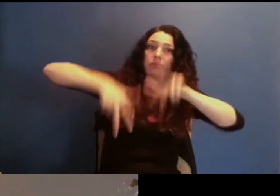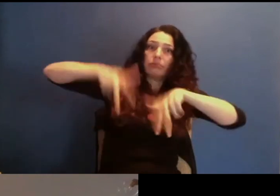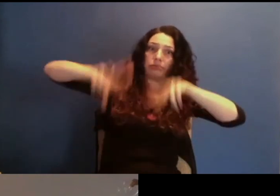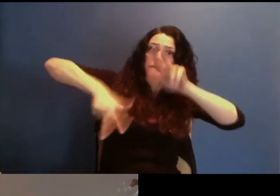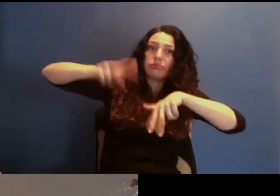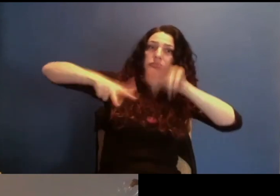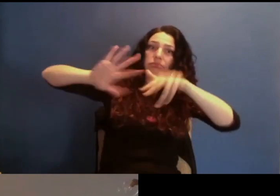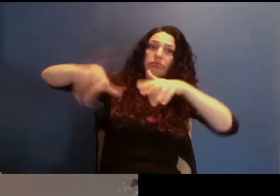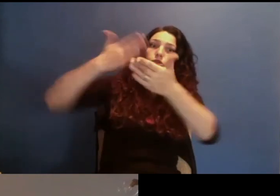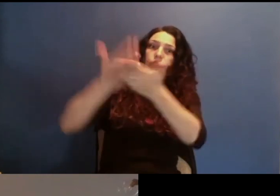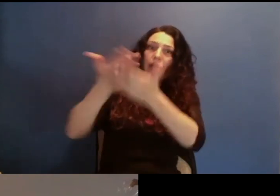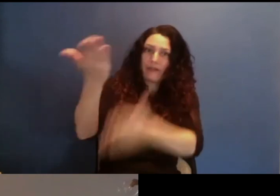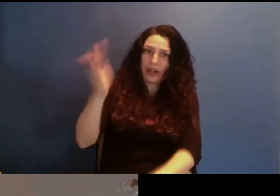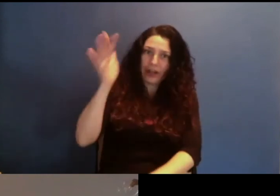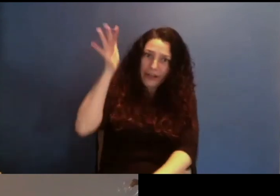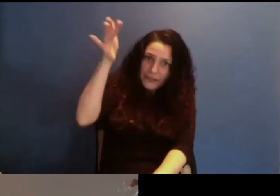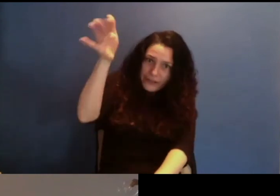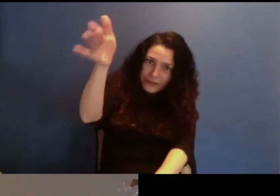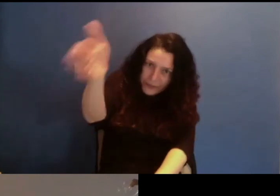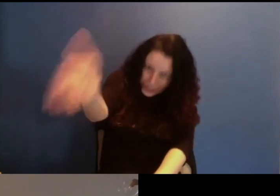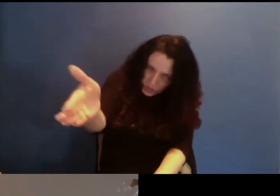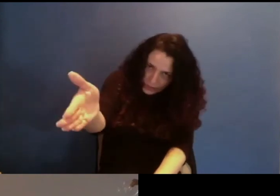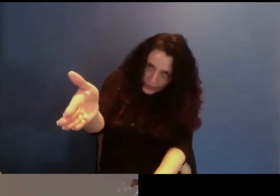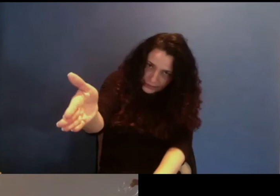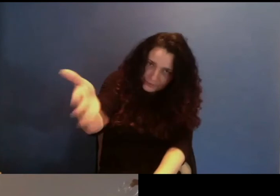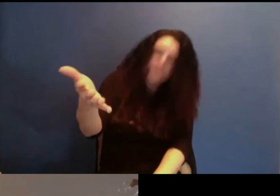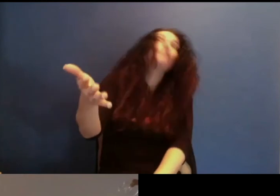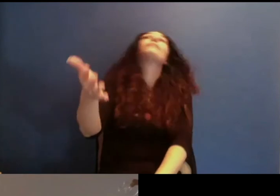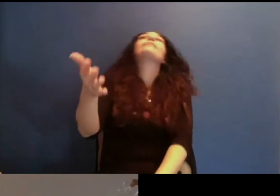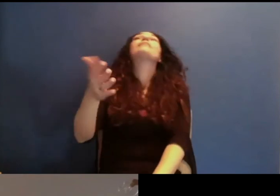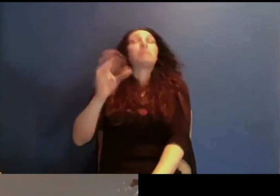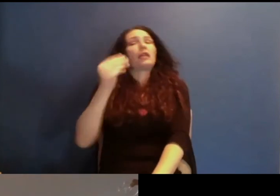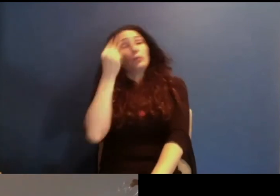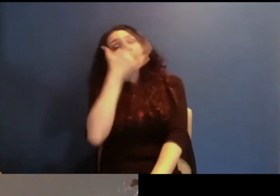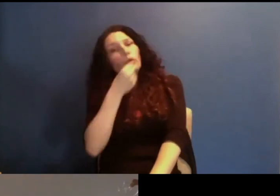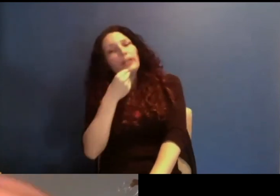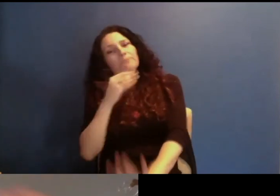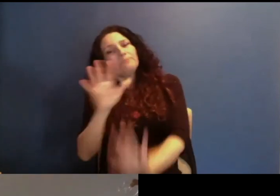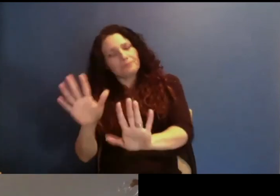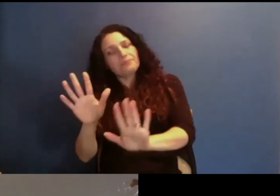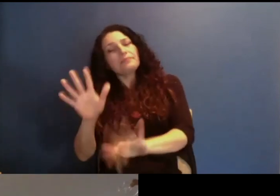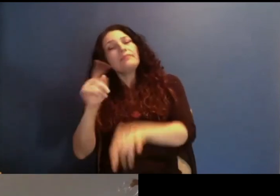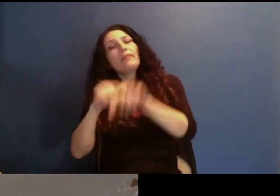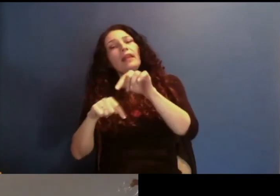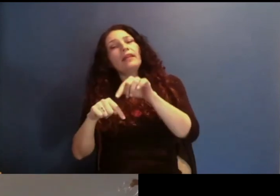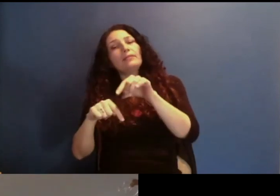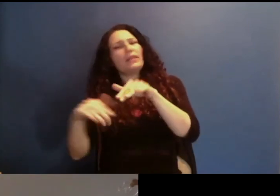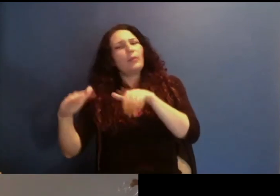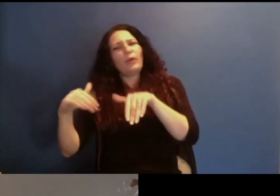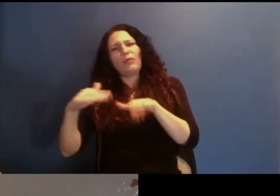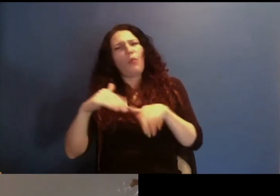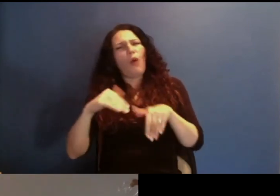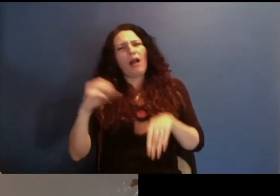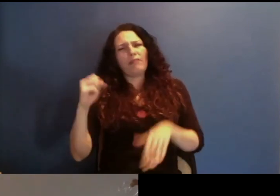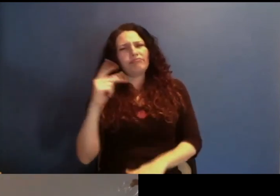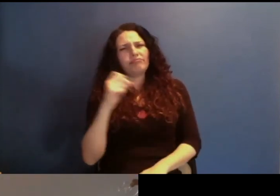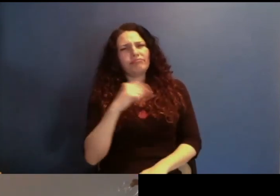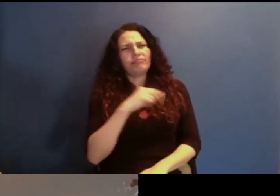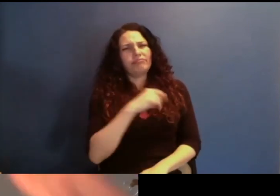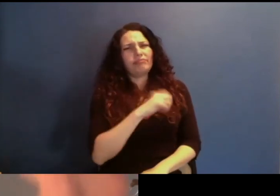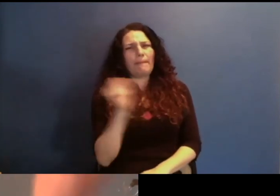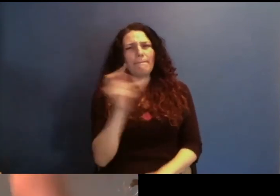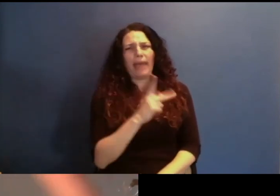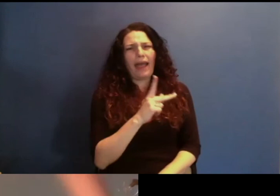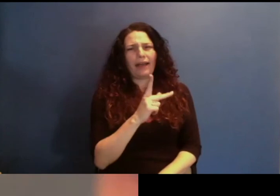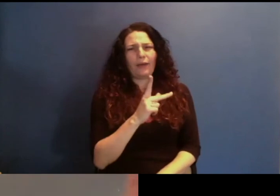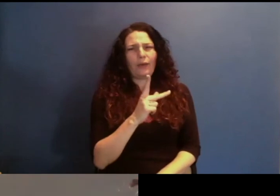whatever. And then when we walked back, we had to climb through something. I can't even think of descriptive words right now, but